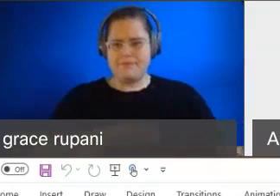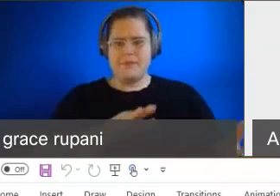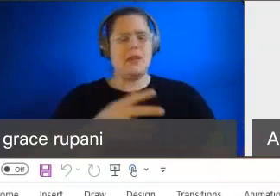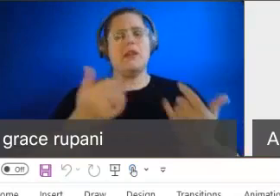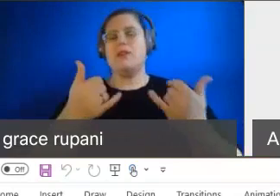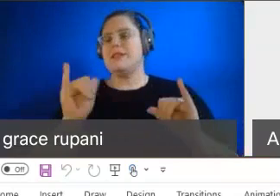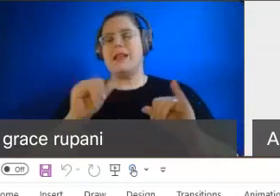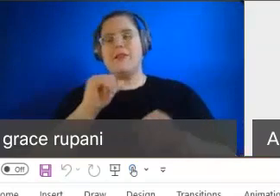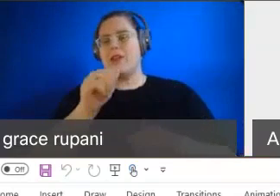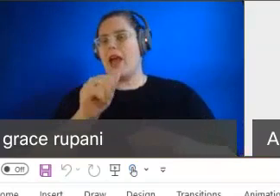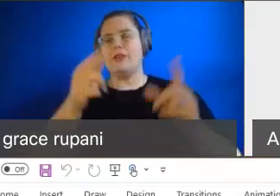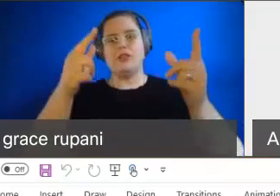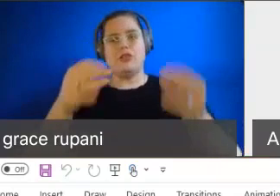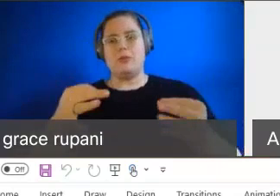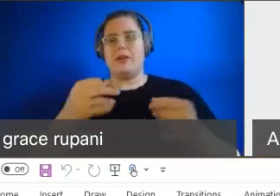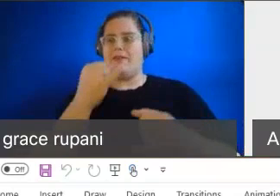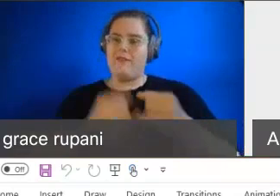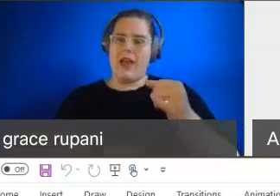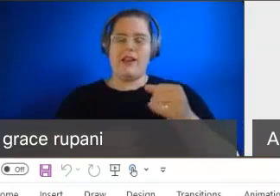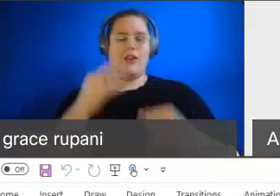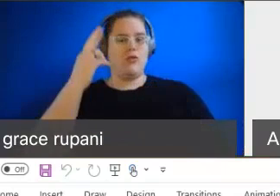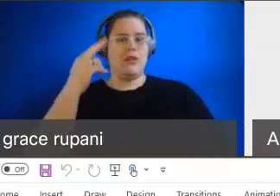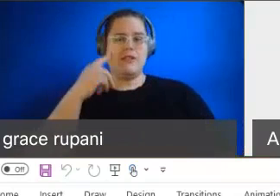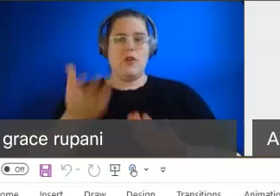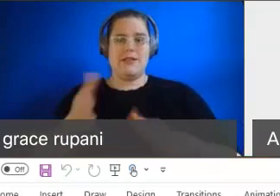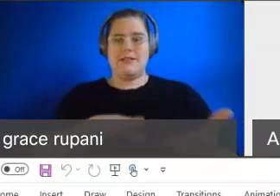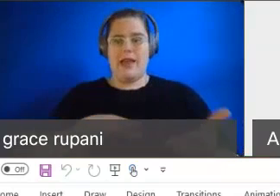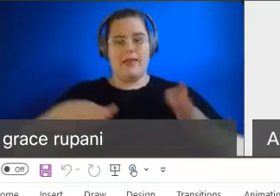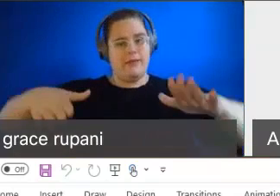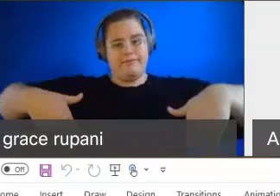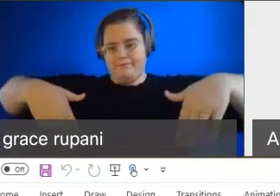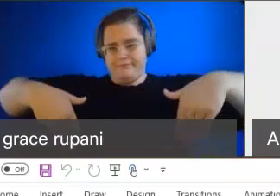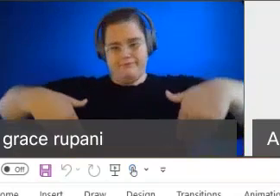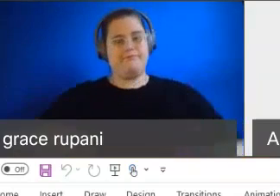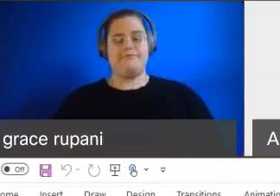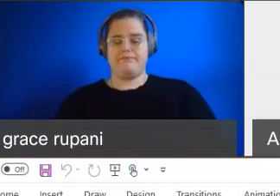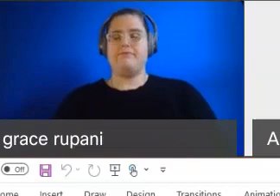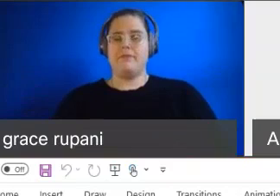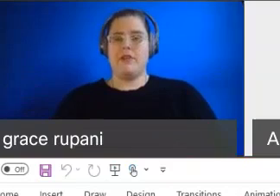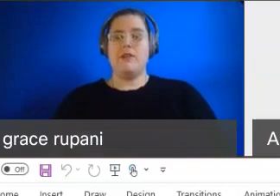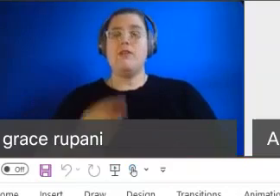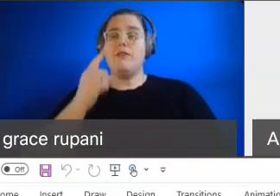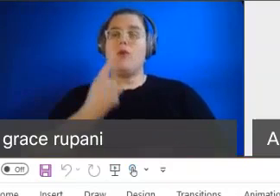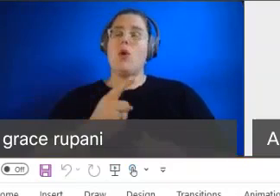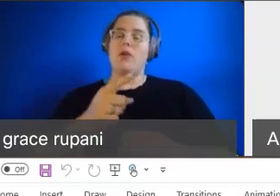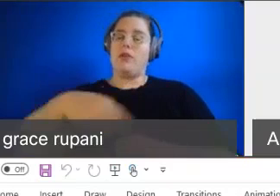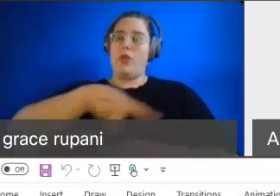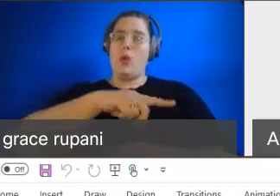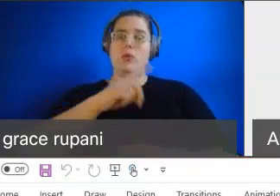cause of death from OCME. For people who have had either confirmed or presumed COVID deaths, the